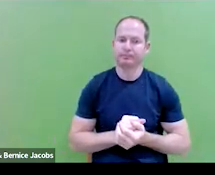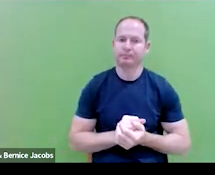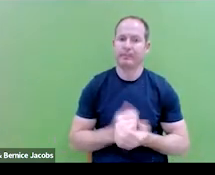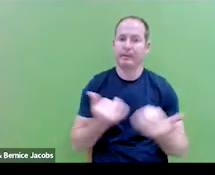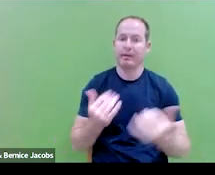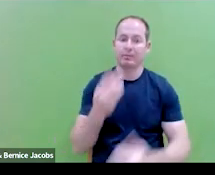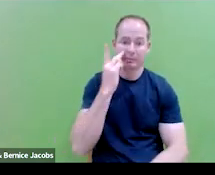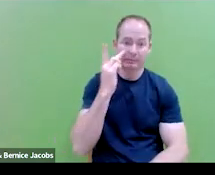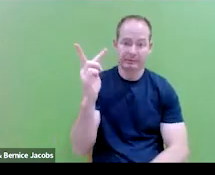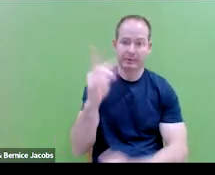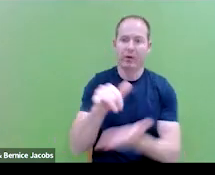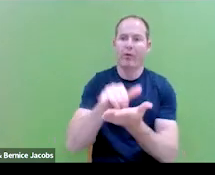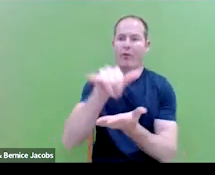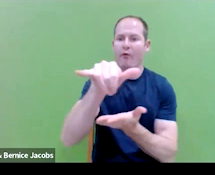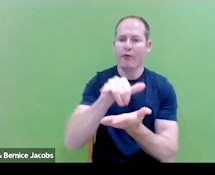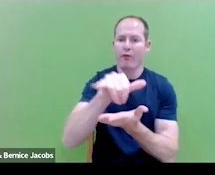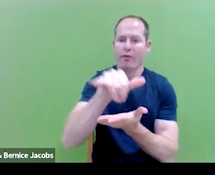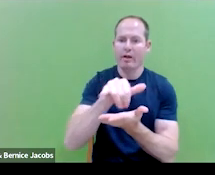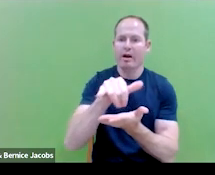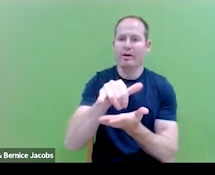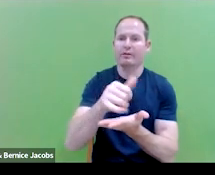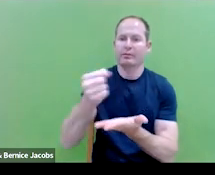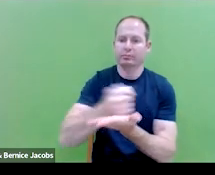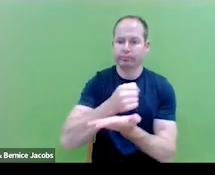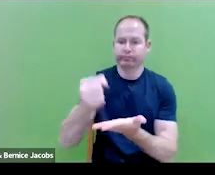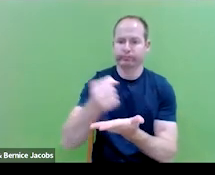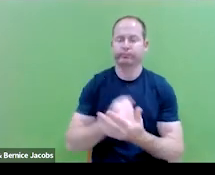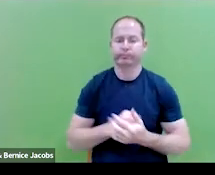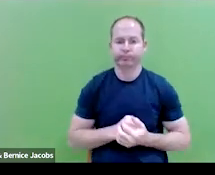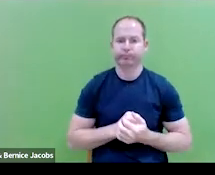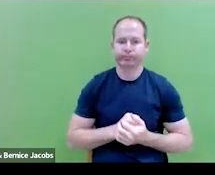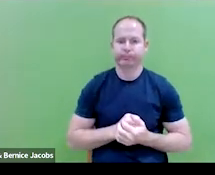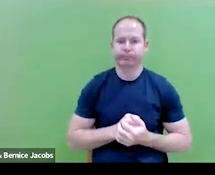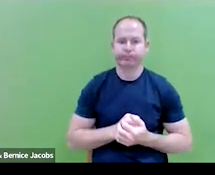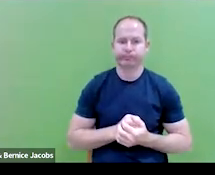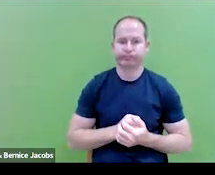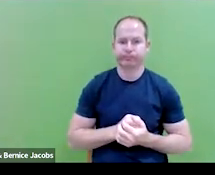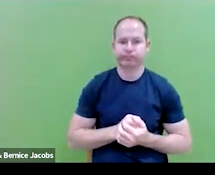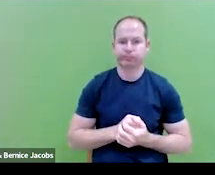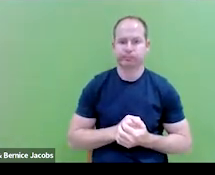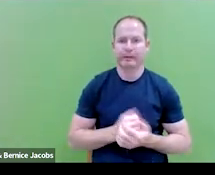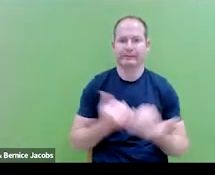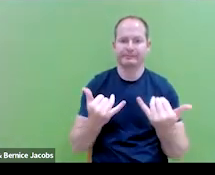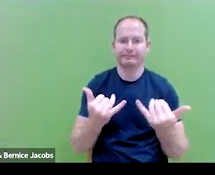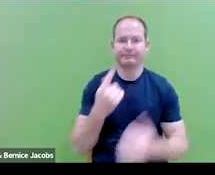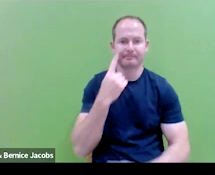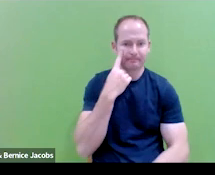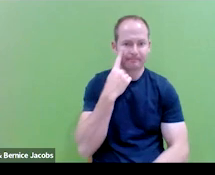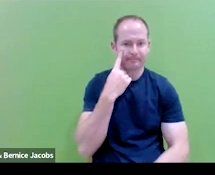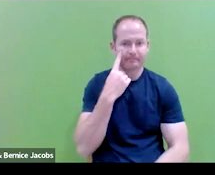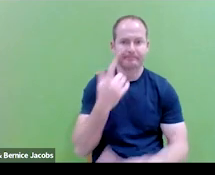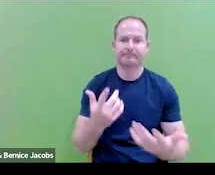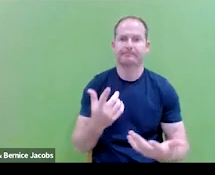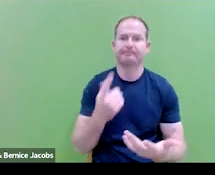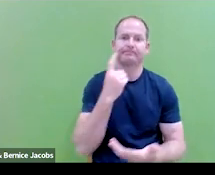is an image of Fly Safair's online booking app. So very easy, very